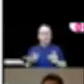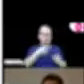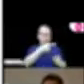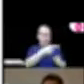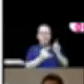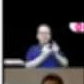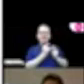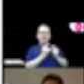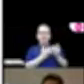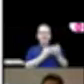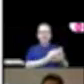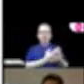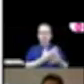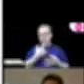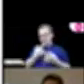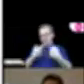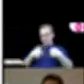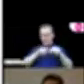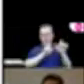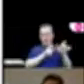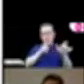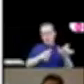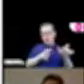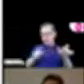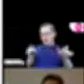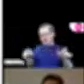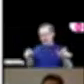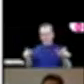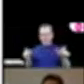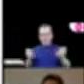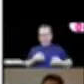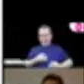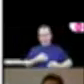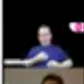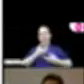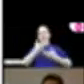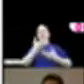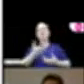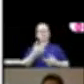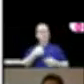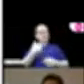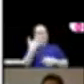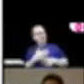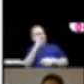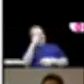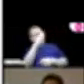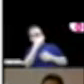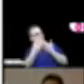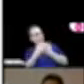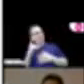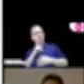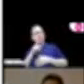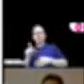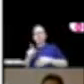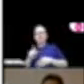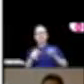yourself. And expressing yourself, it means that you are expressing yourself in front of a